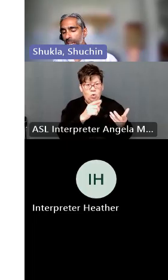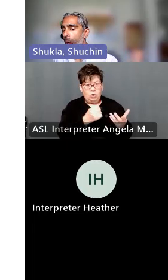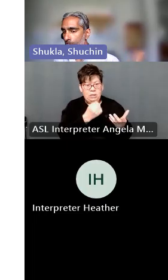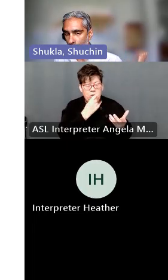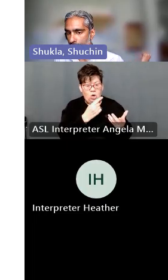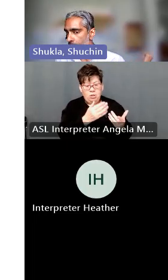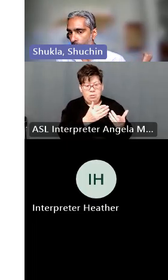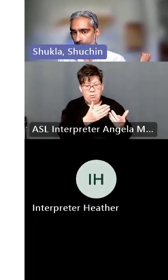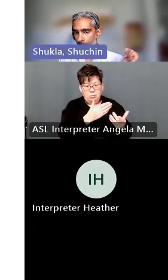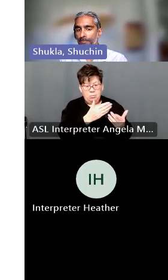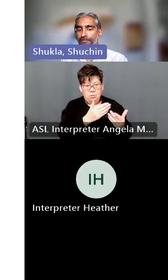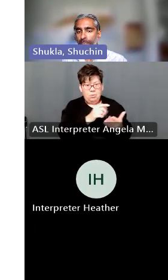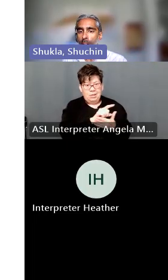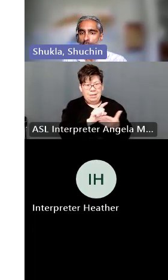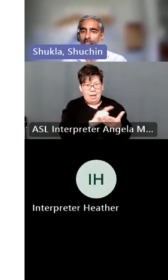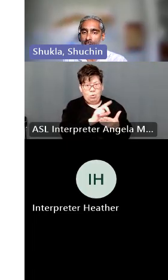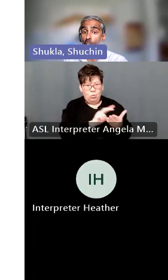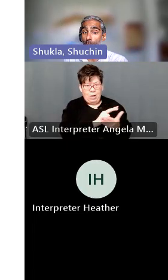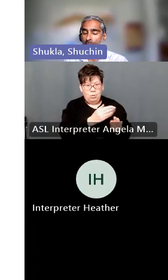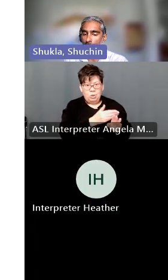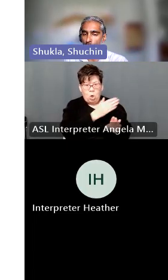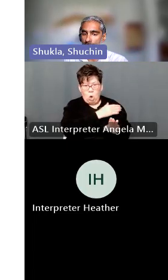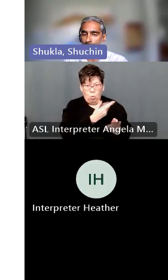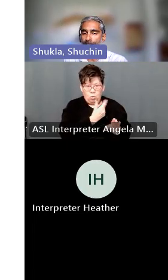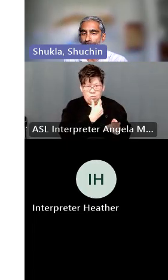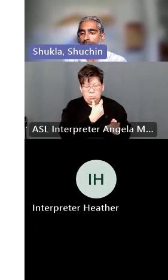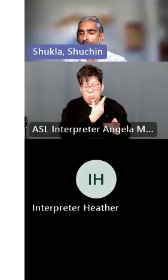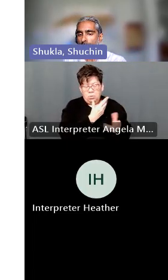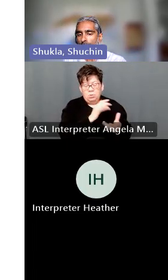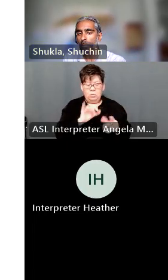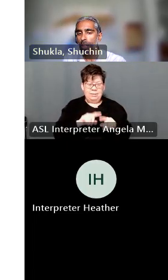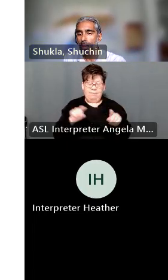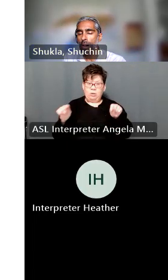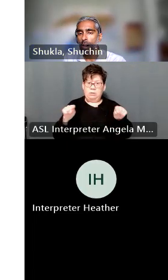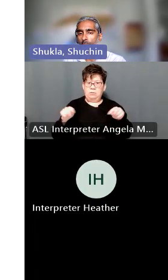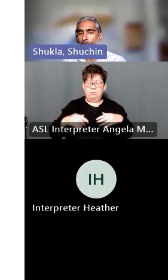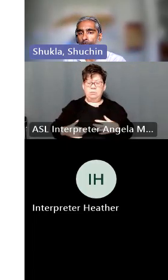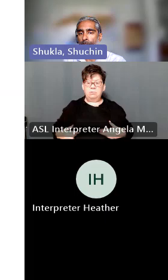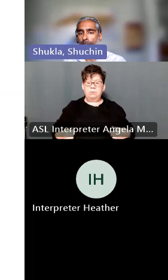if you spent like an hour ago or 2 hours ago. So that's another big difference.